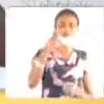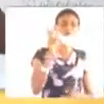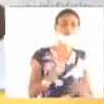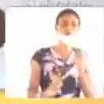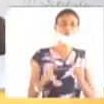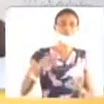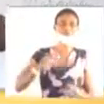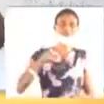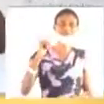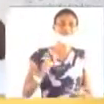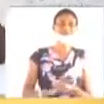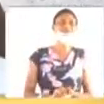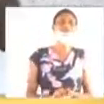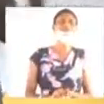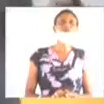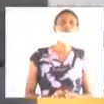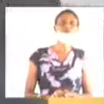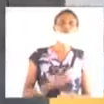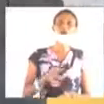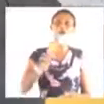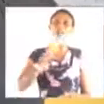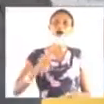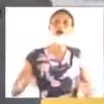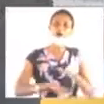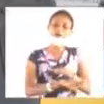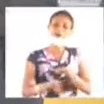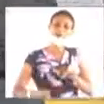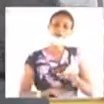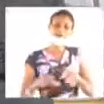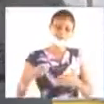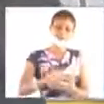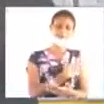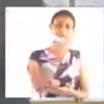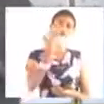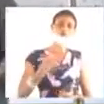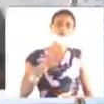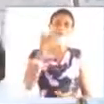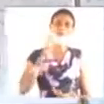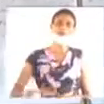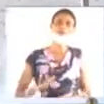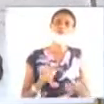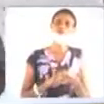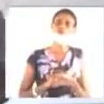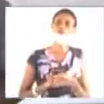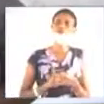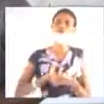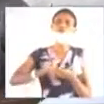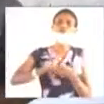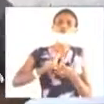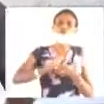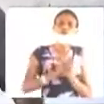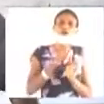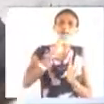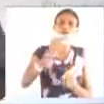Some of them will just talk from their mind. Say, what is happening? Say, no, did I say anything?